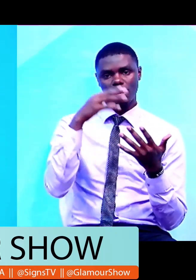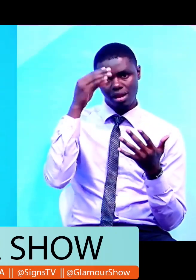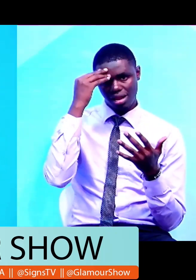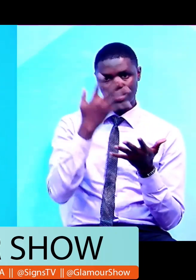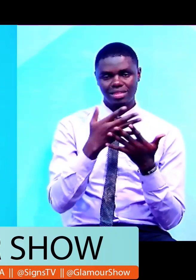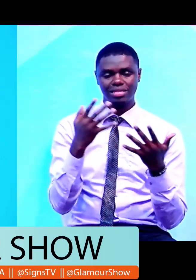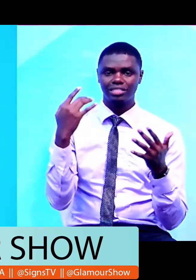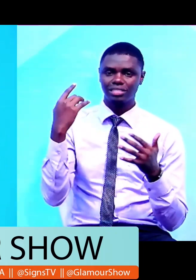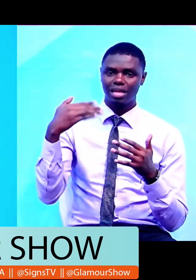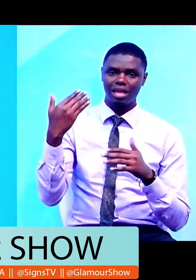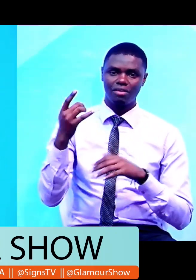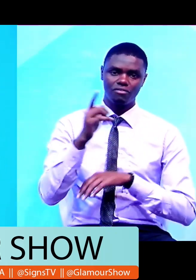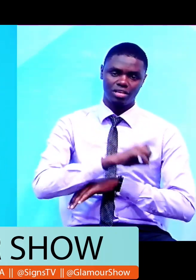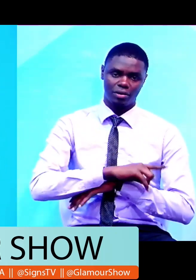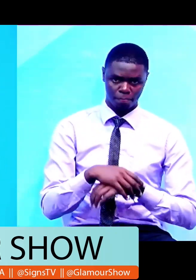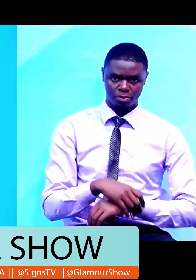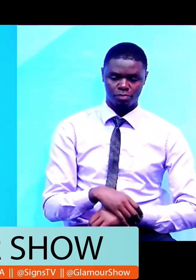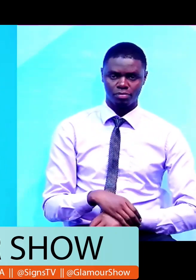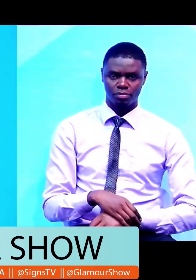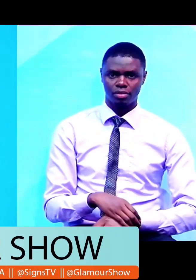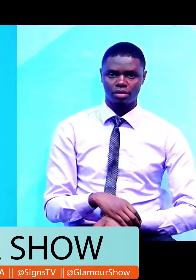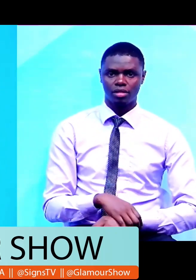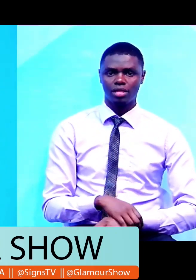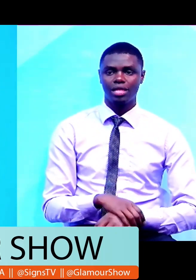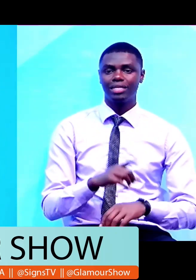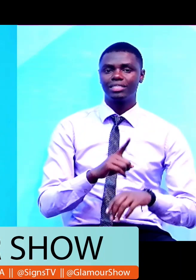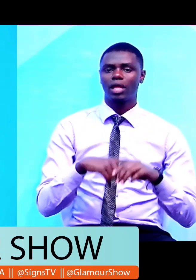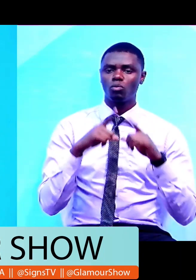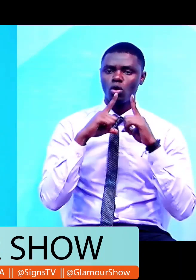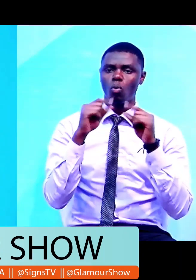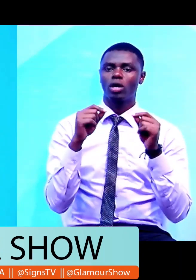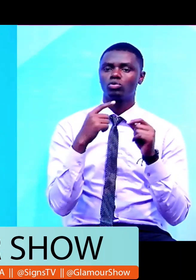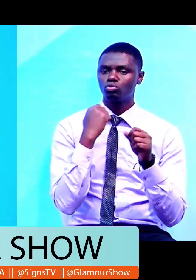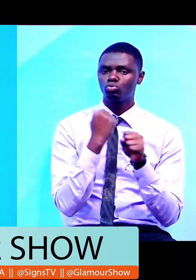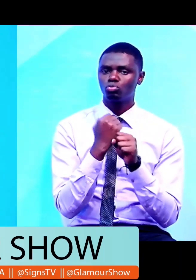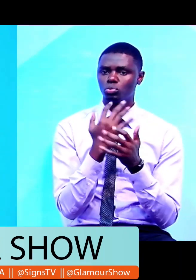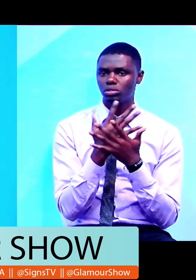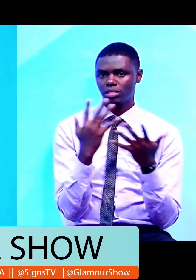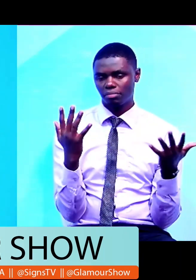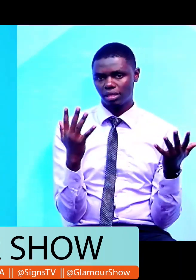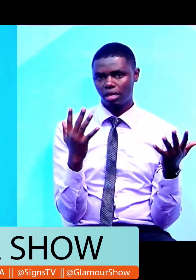day. And when you're told to do something